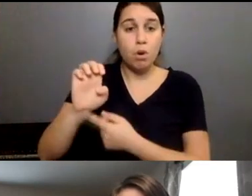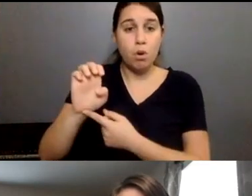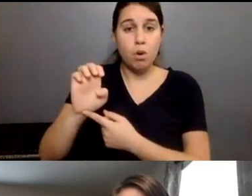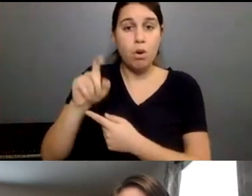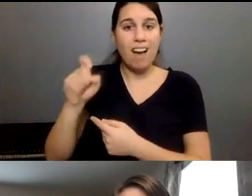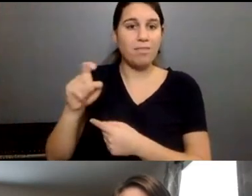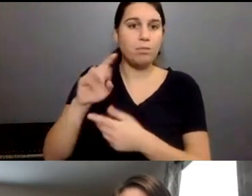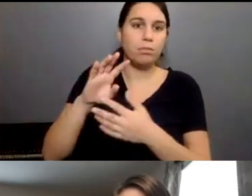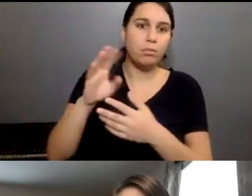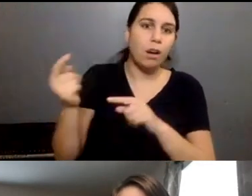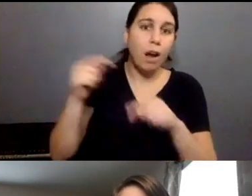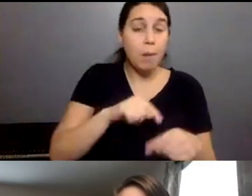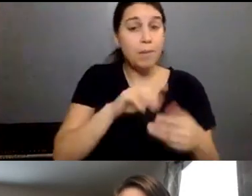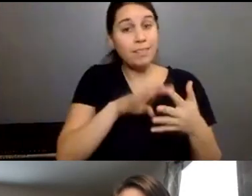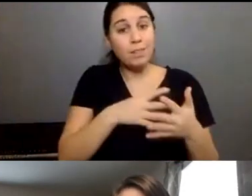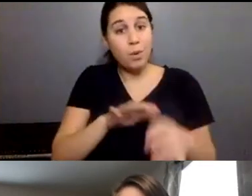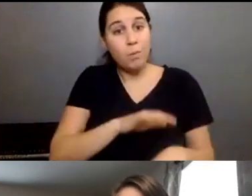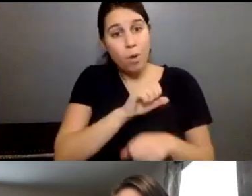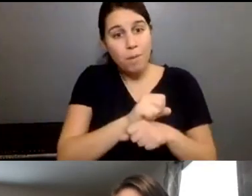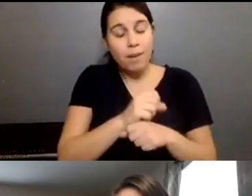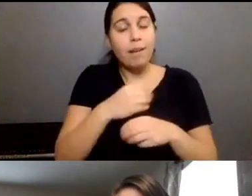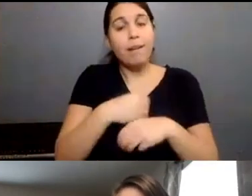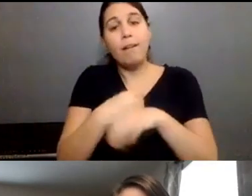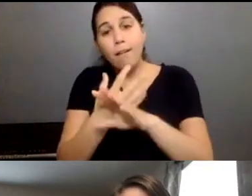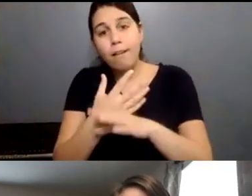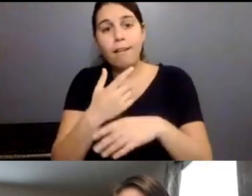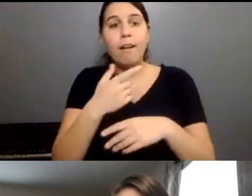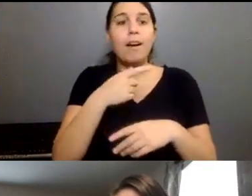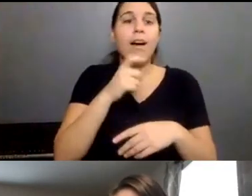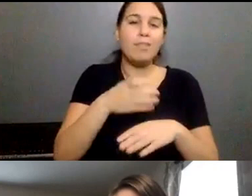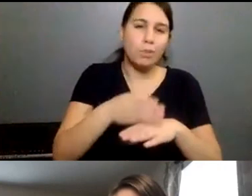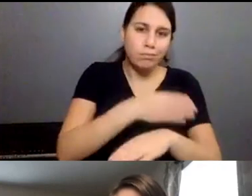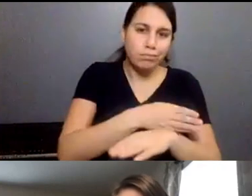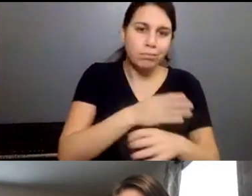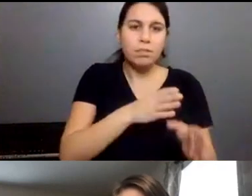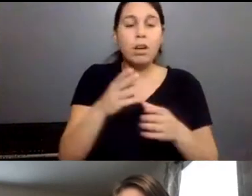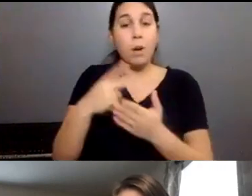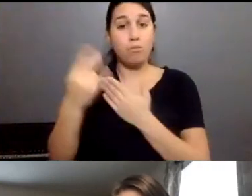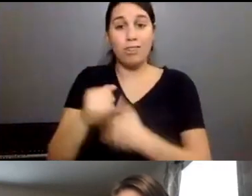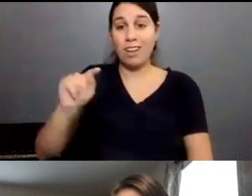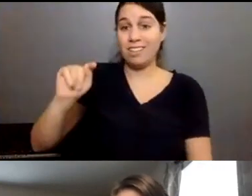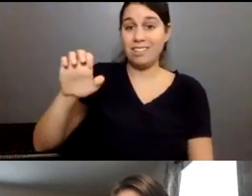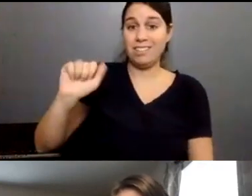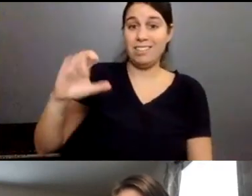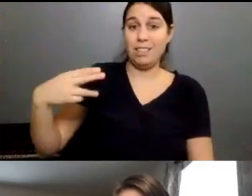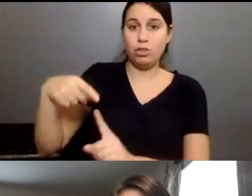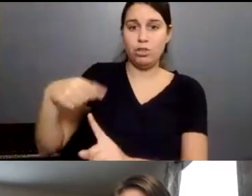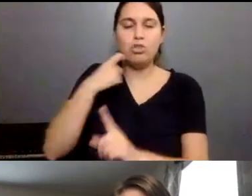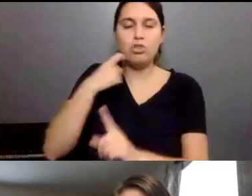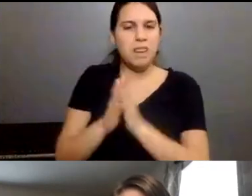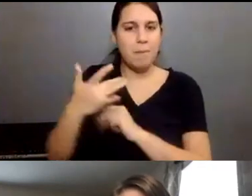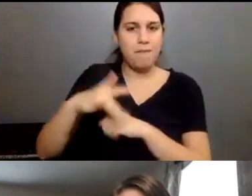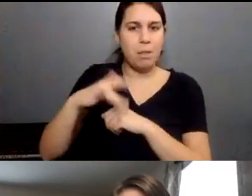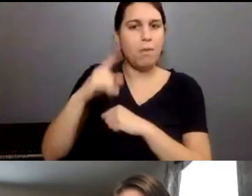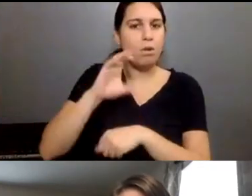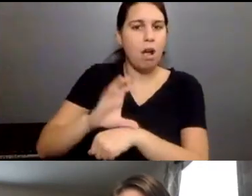more flexible ways to use technology to make it more available. Project Teach has just become available to us as a